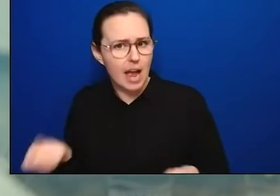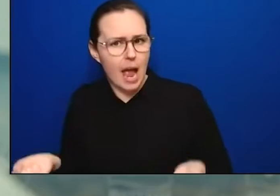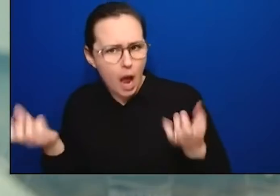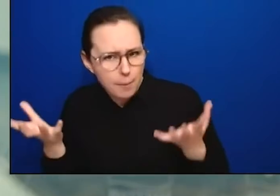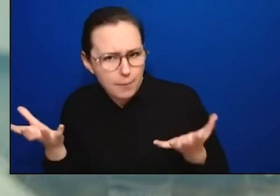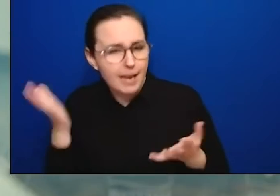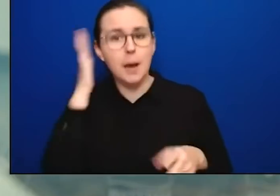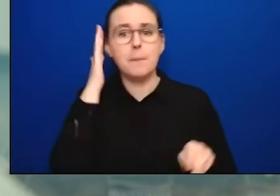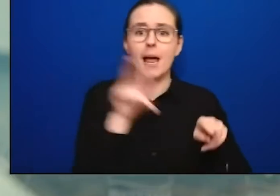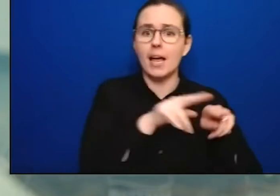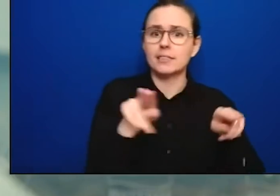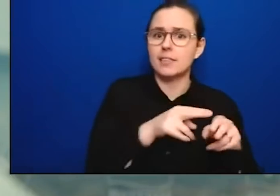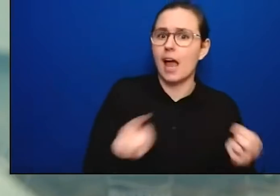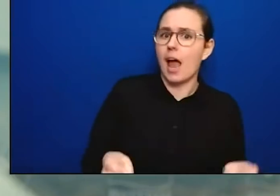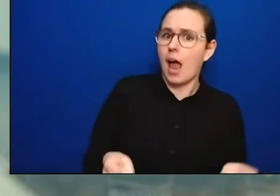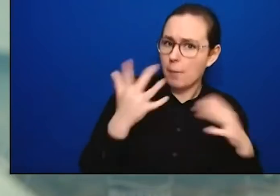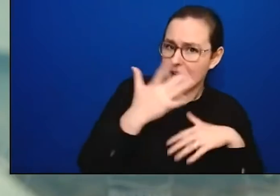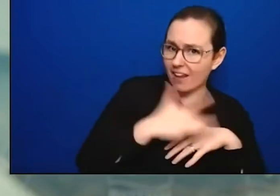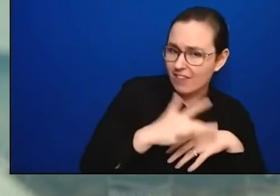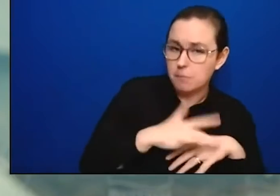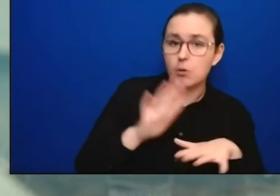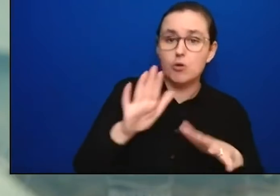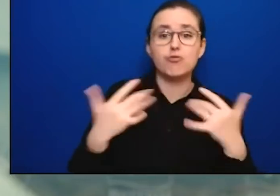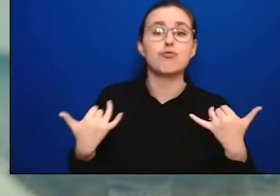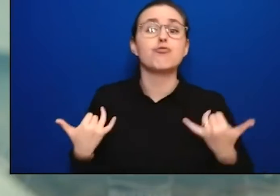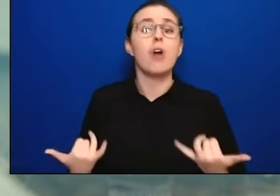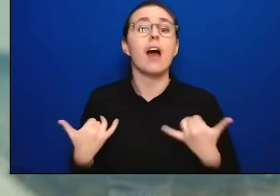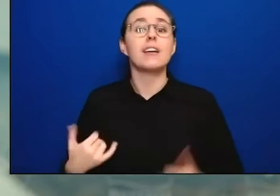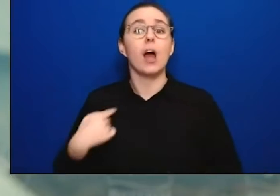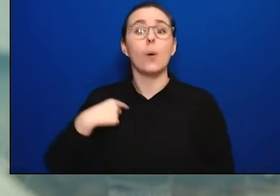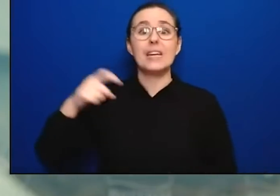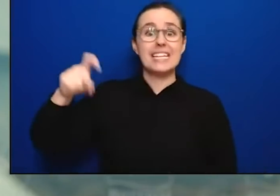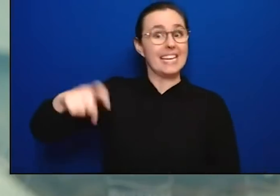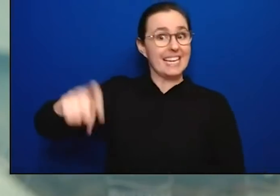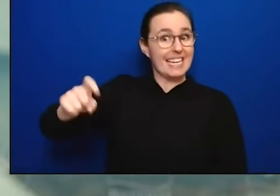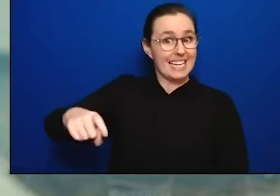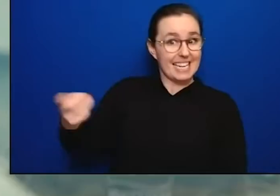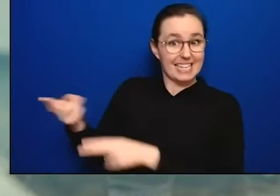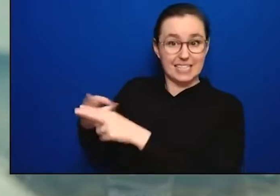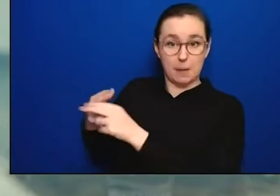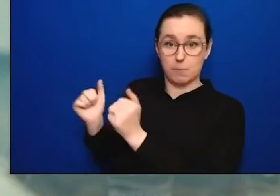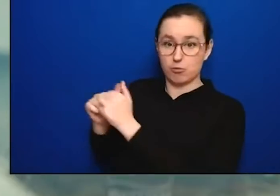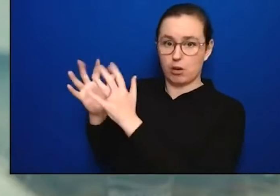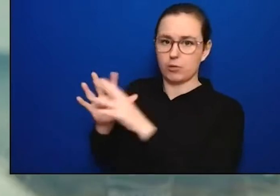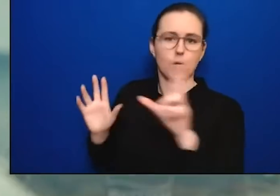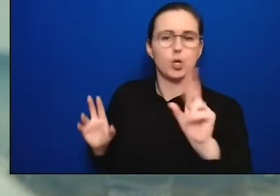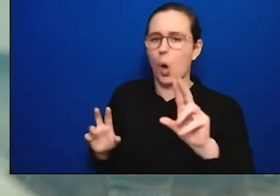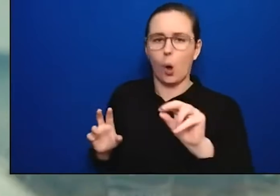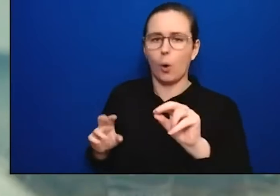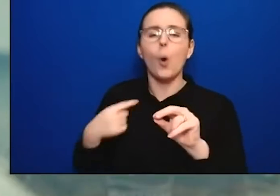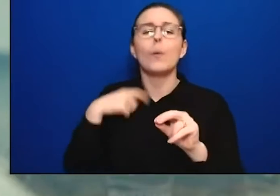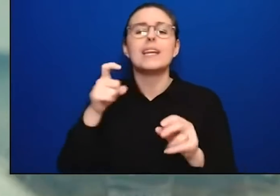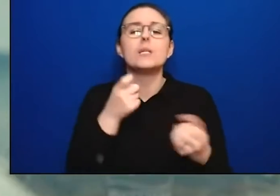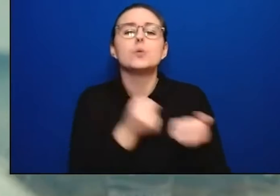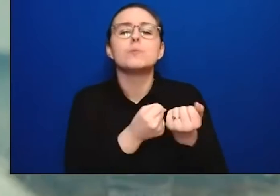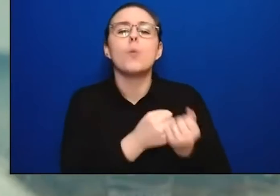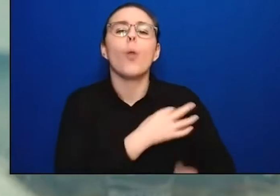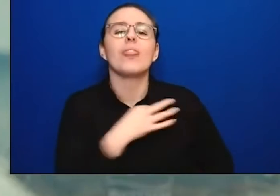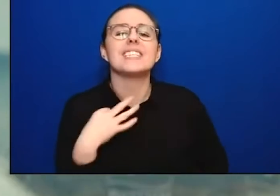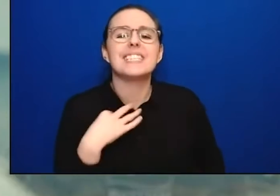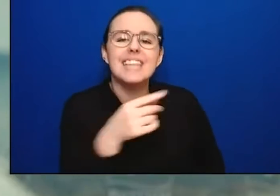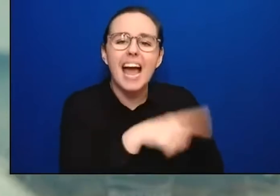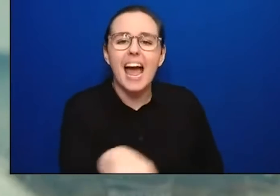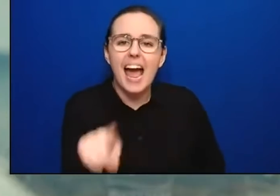staff complement we have and to our capacity complement. But what that tells you is it's not a field hospital in need. We need to continue to